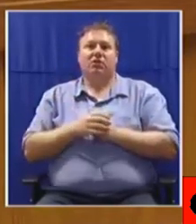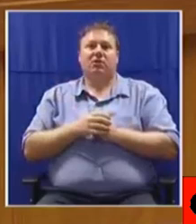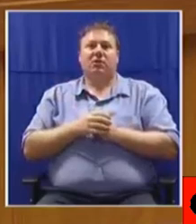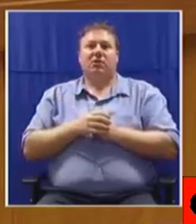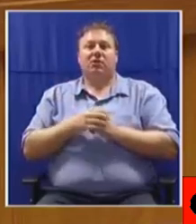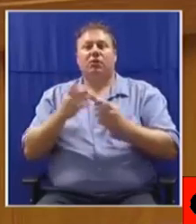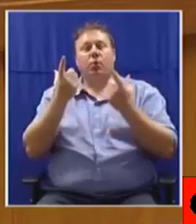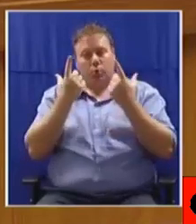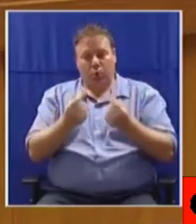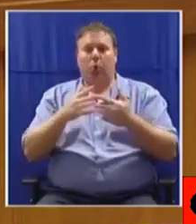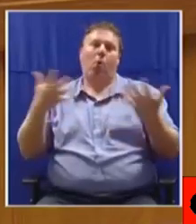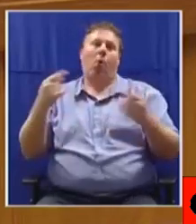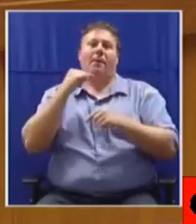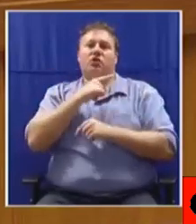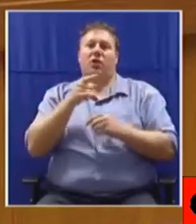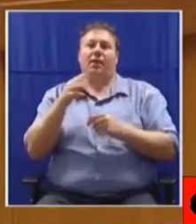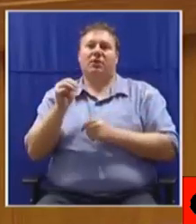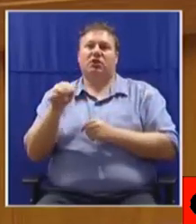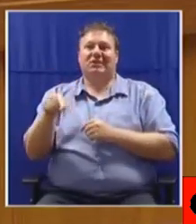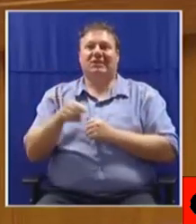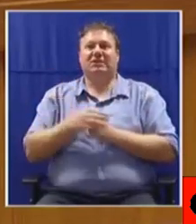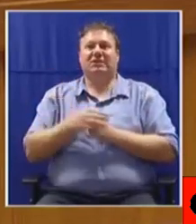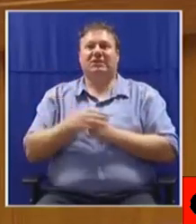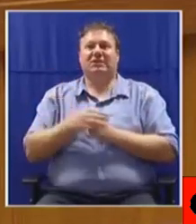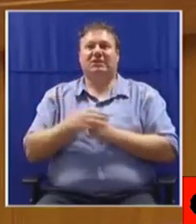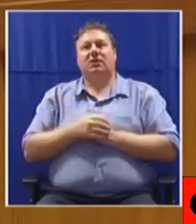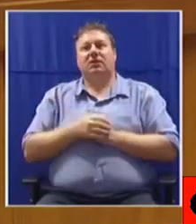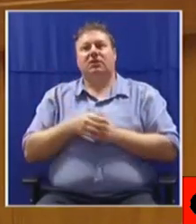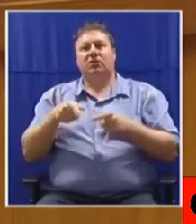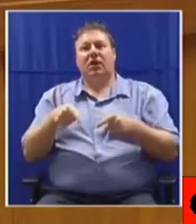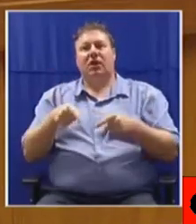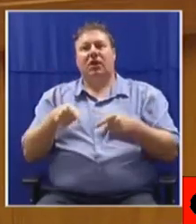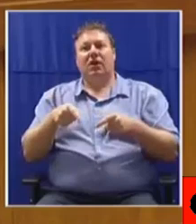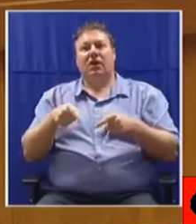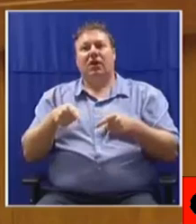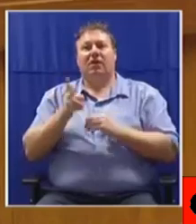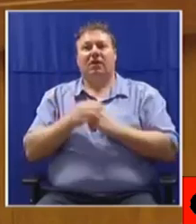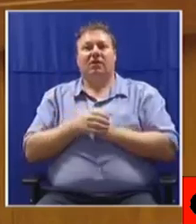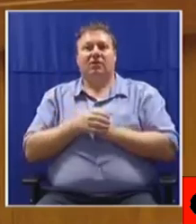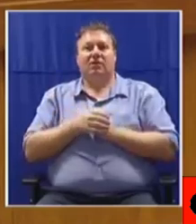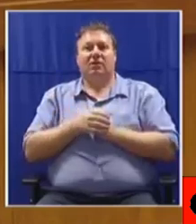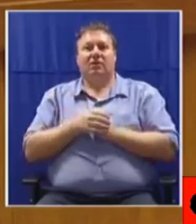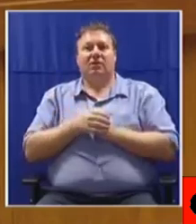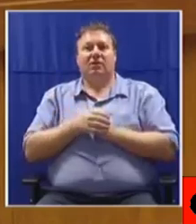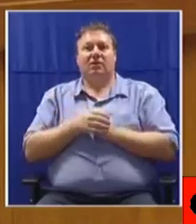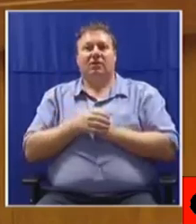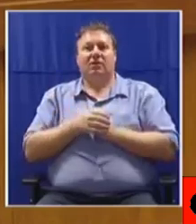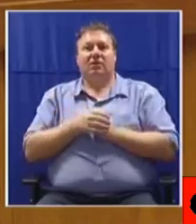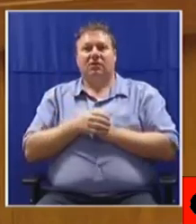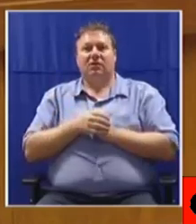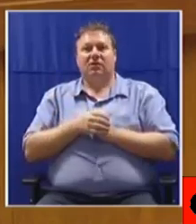it. Today, once more, Chairperson, we are called upon to forget our petty